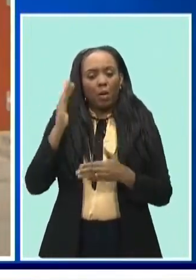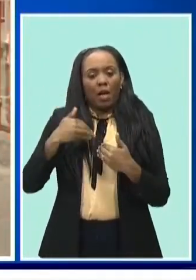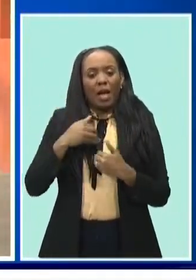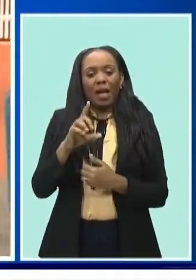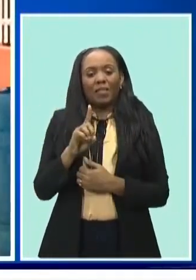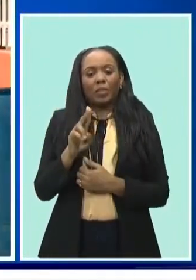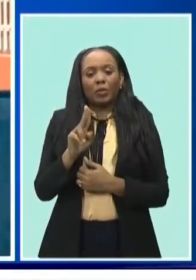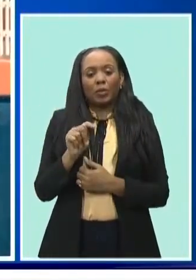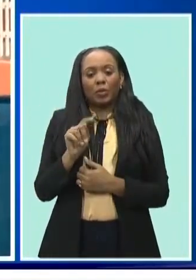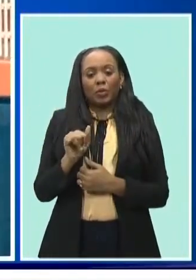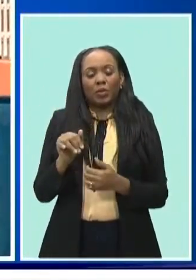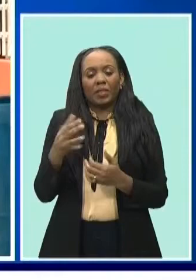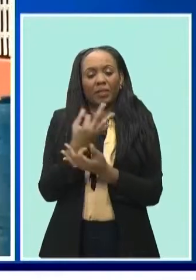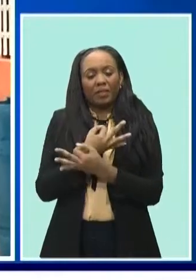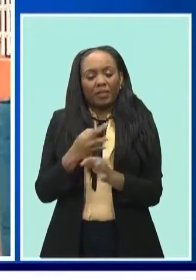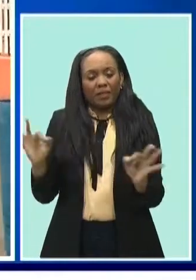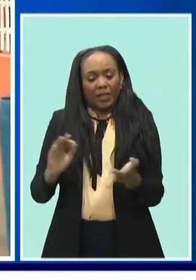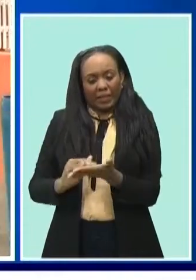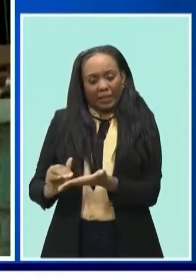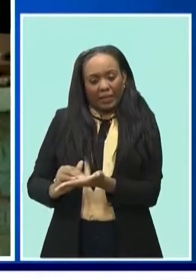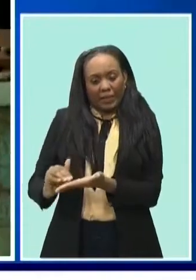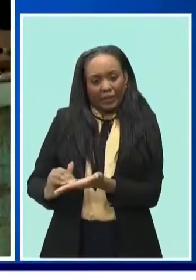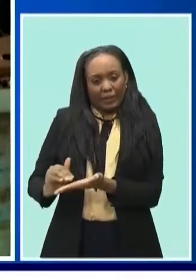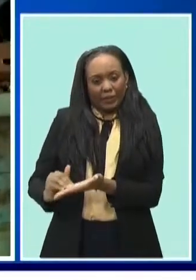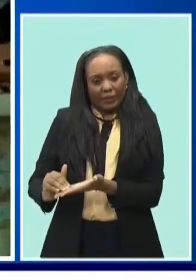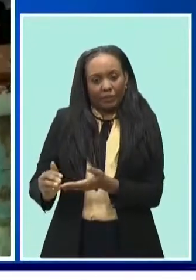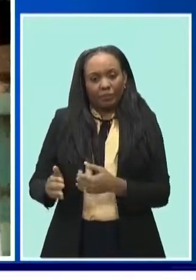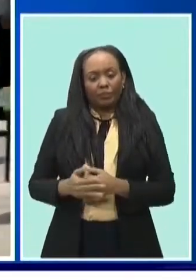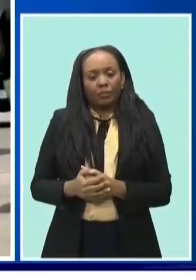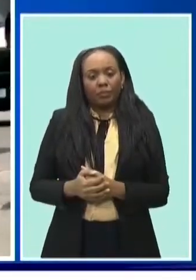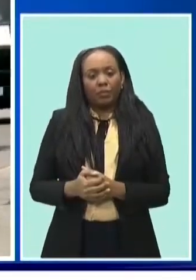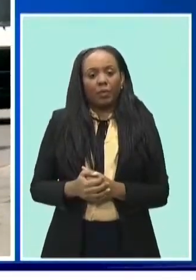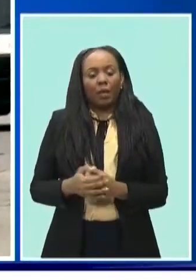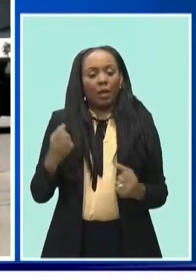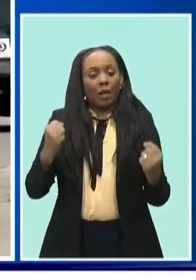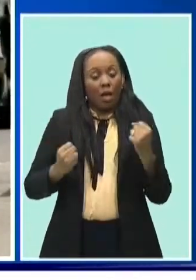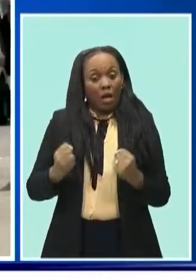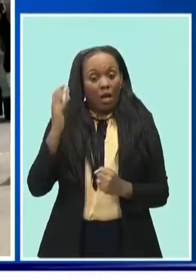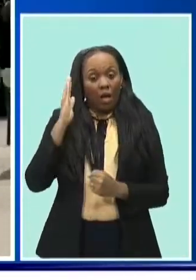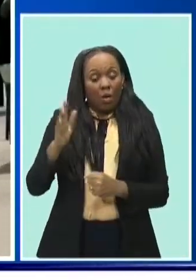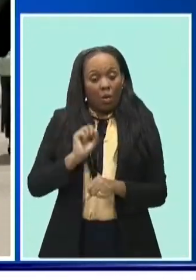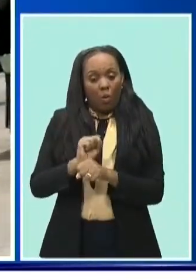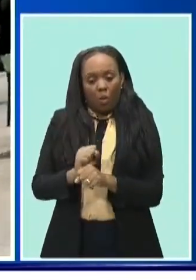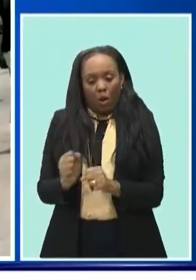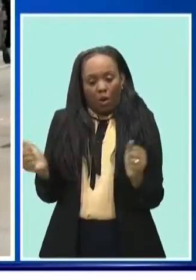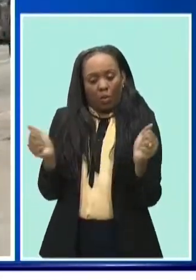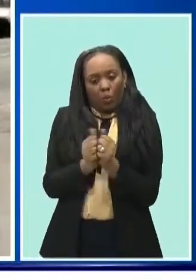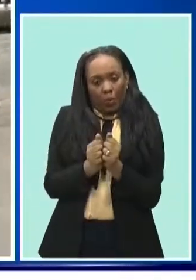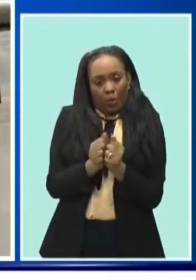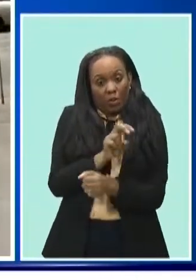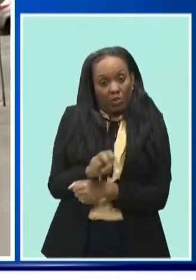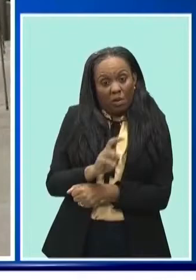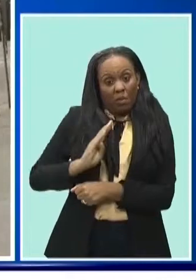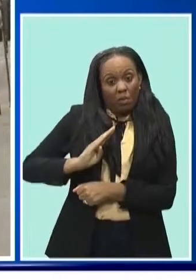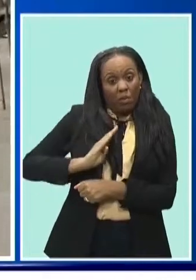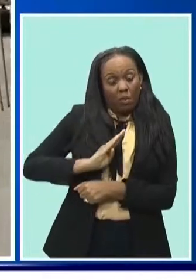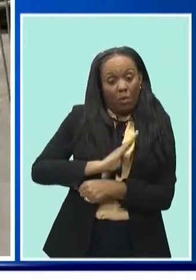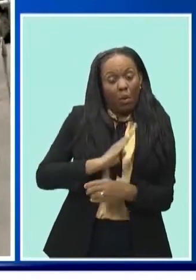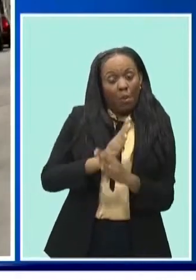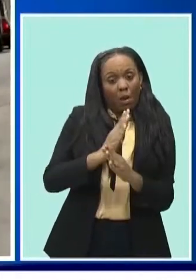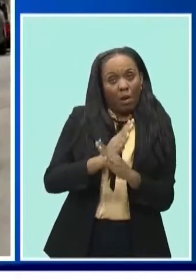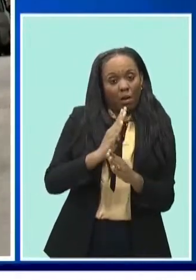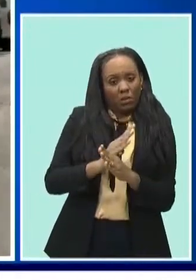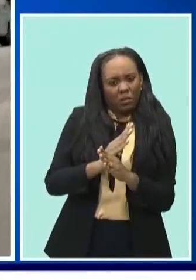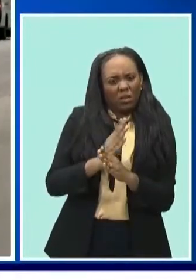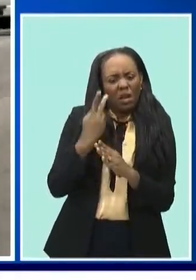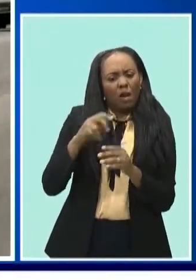of other benefits, is well underway. These vehicles will work along with the Transport Board to better service commuters, and